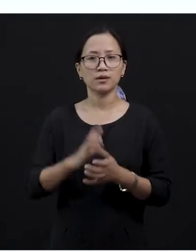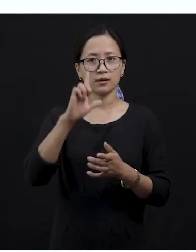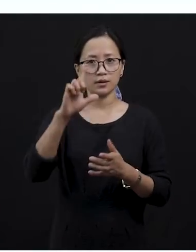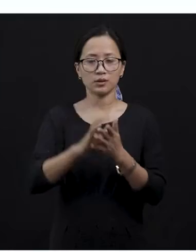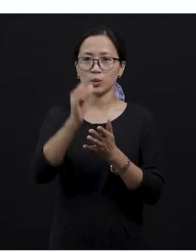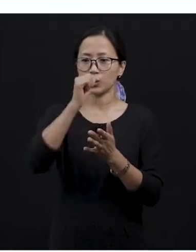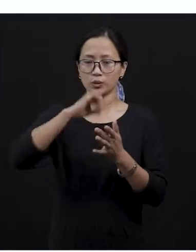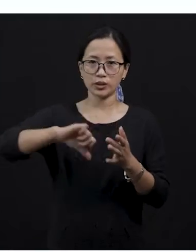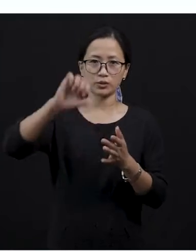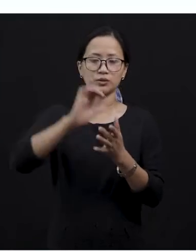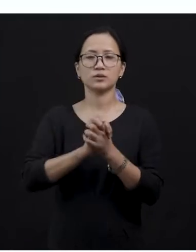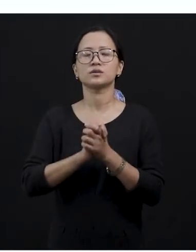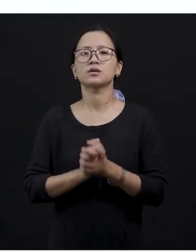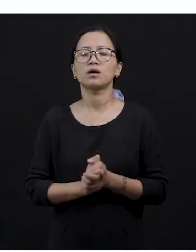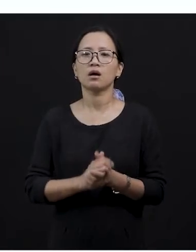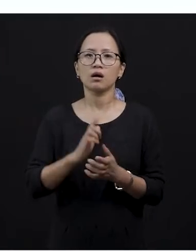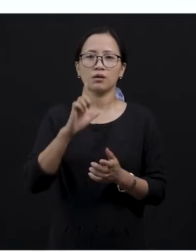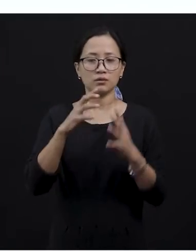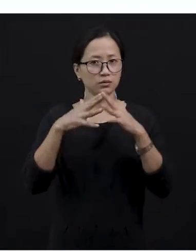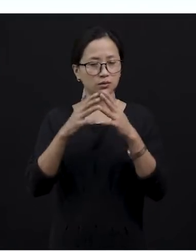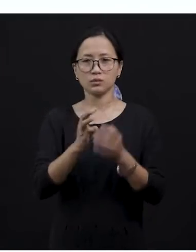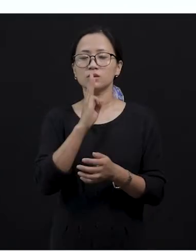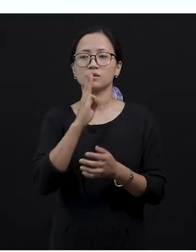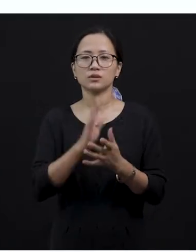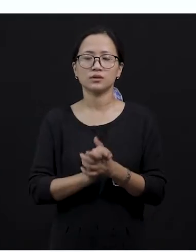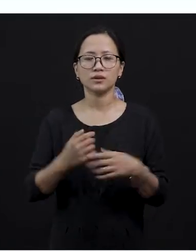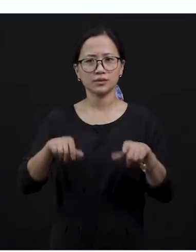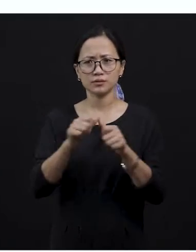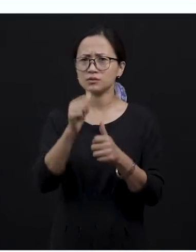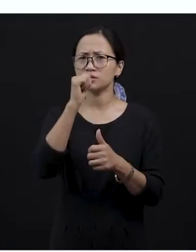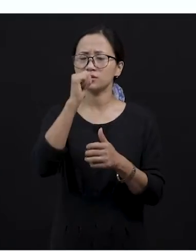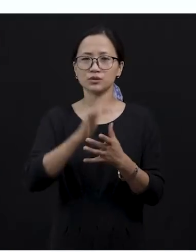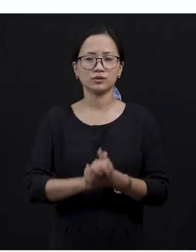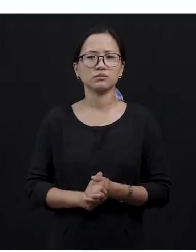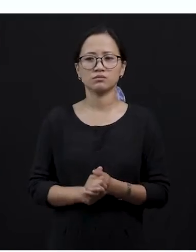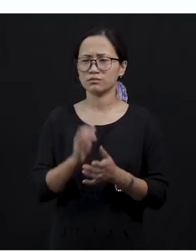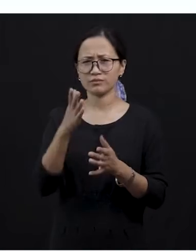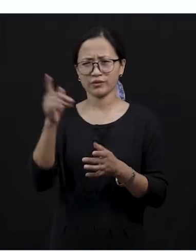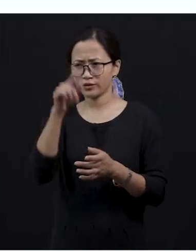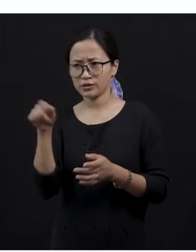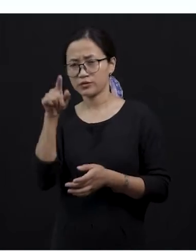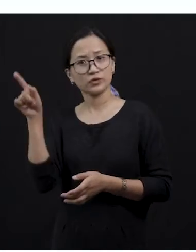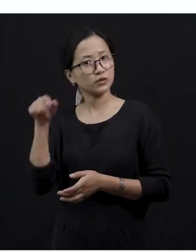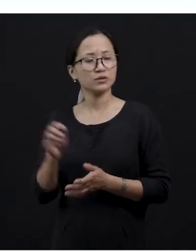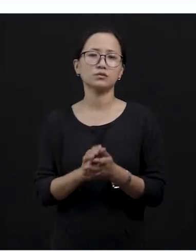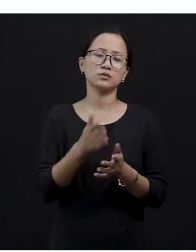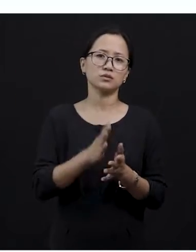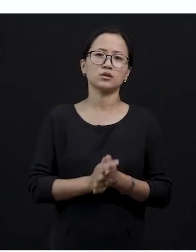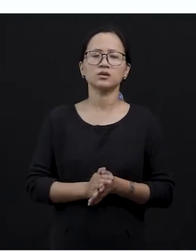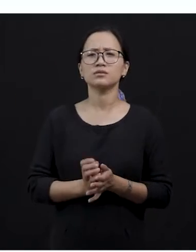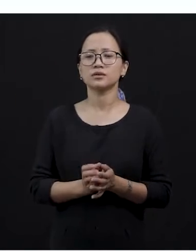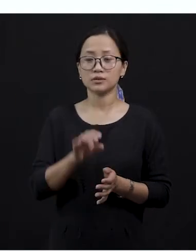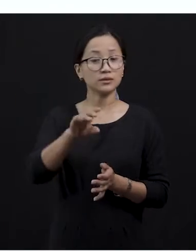have liquids. This water and juice, they don't have their own shape, but they take the shape of the